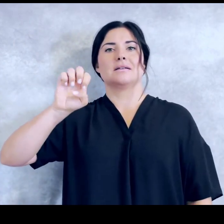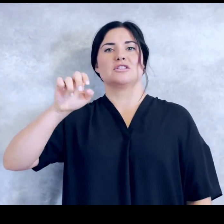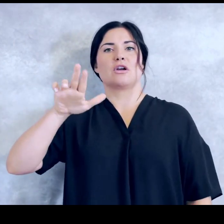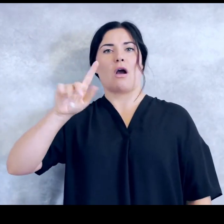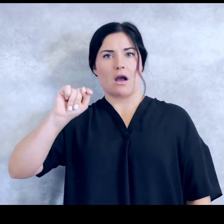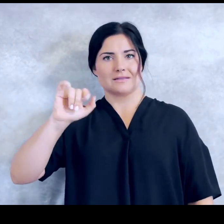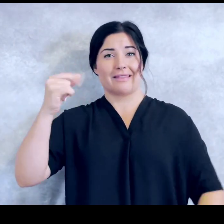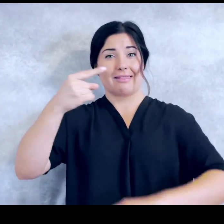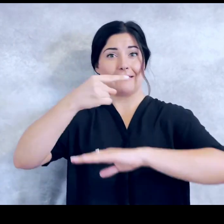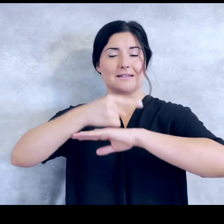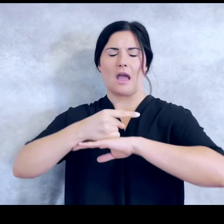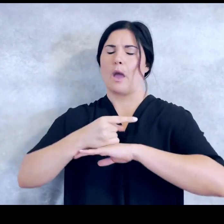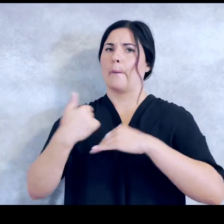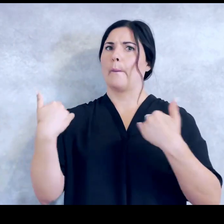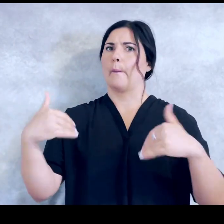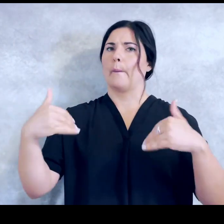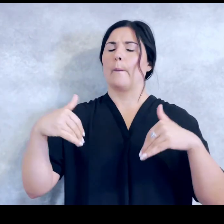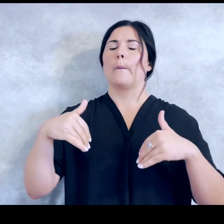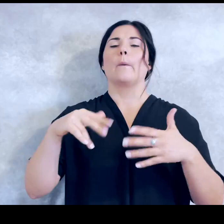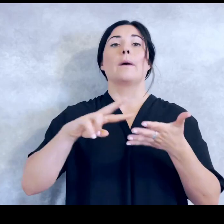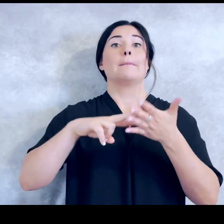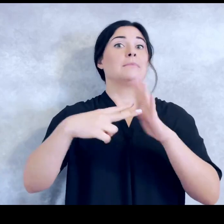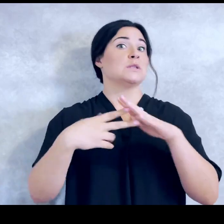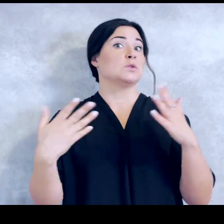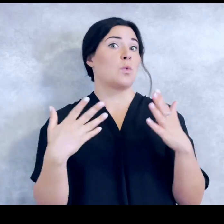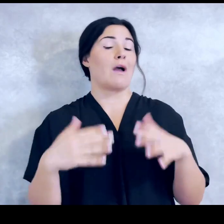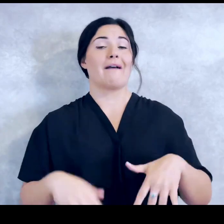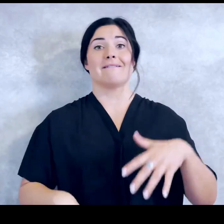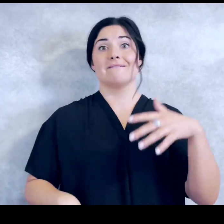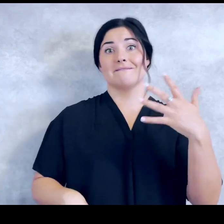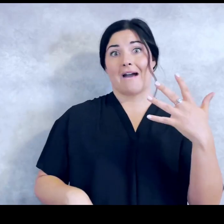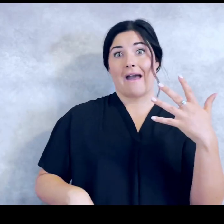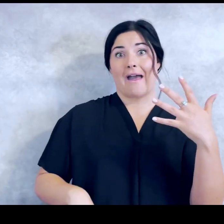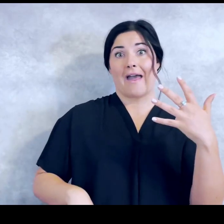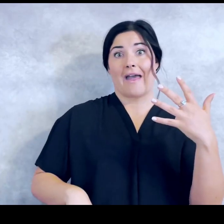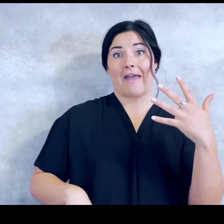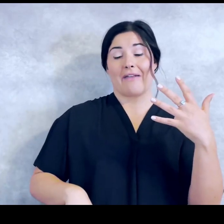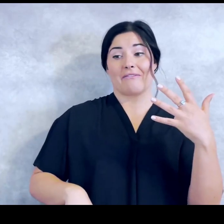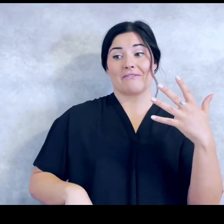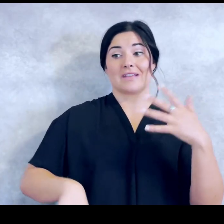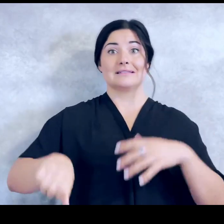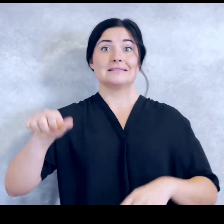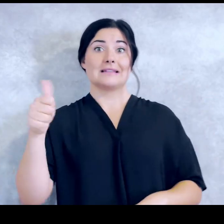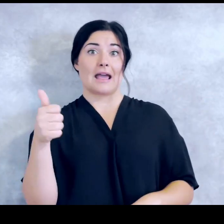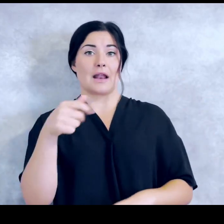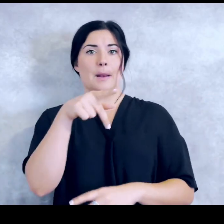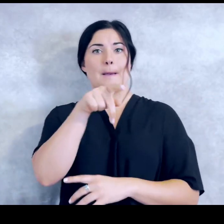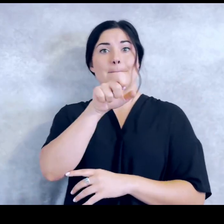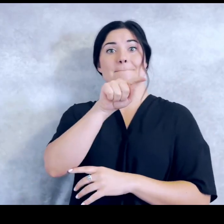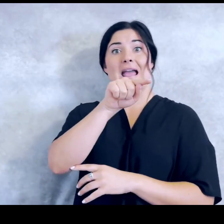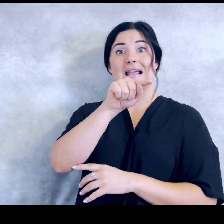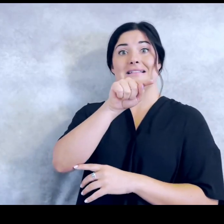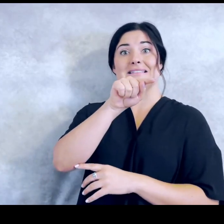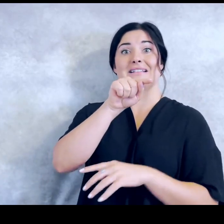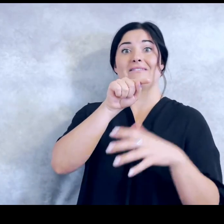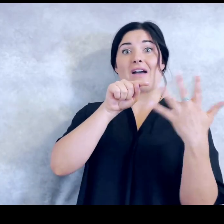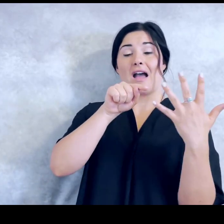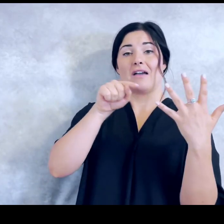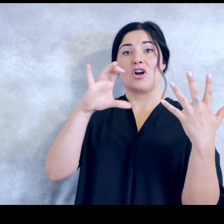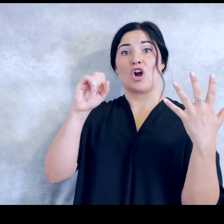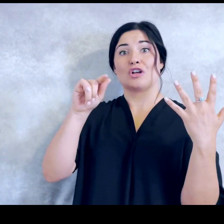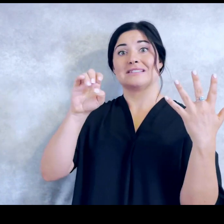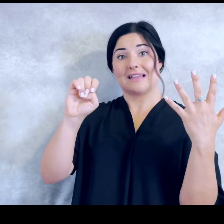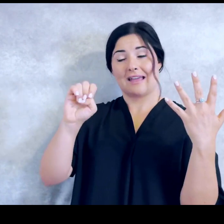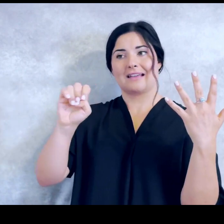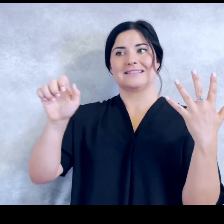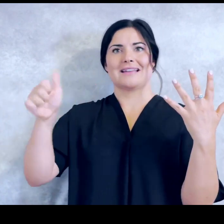scared about. Lean into Pentecost. Penta, 5. Kosti in Greek means to the 10th power. So 5